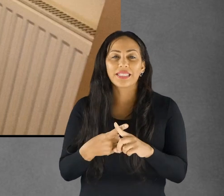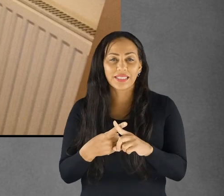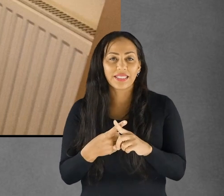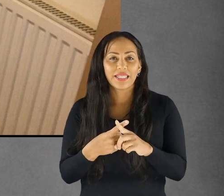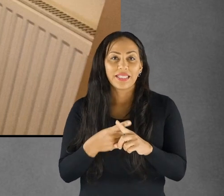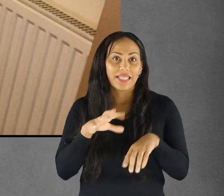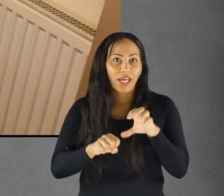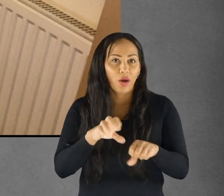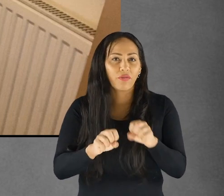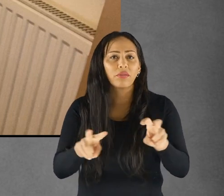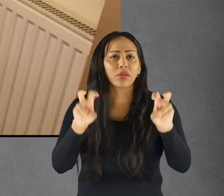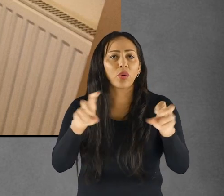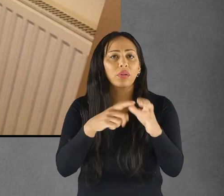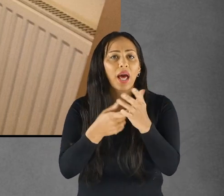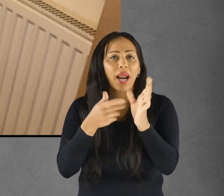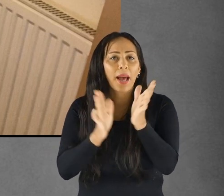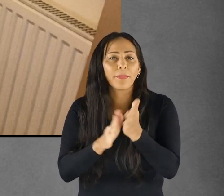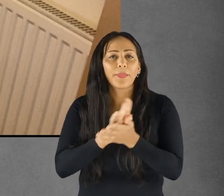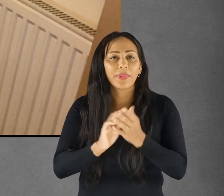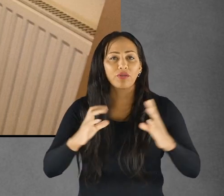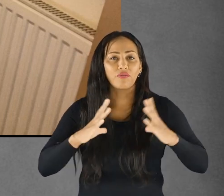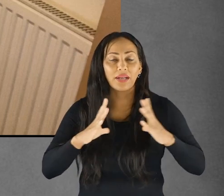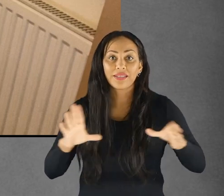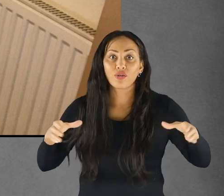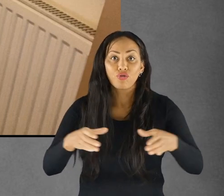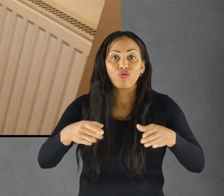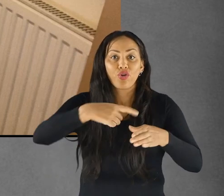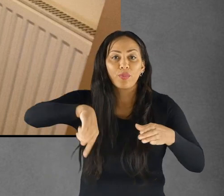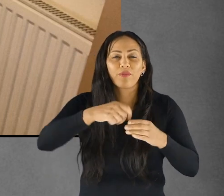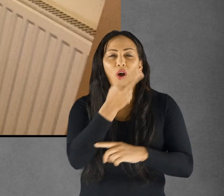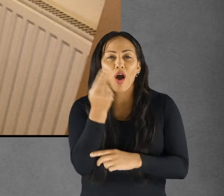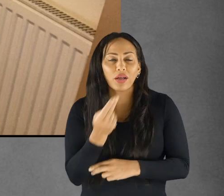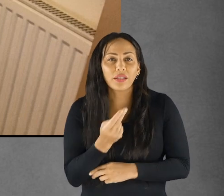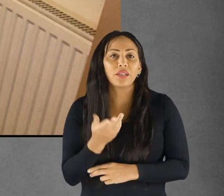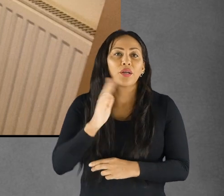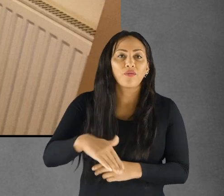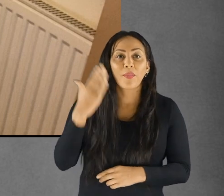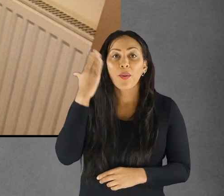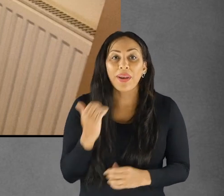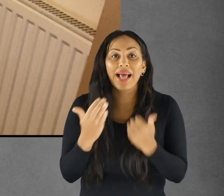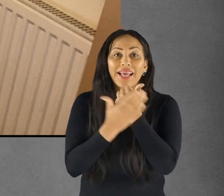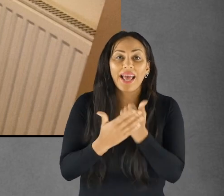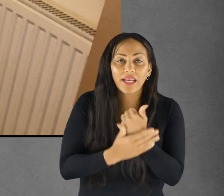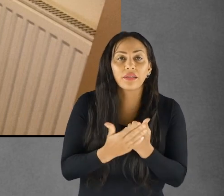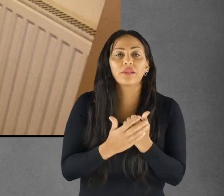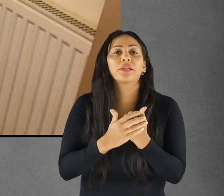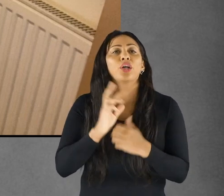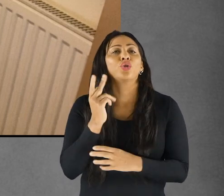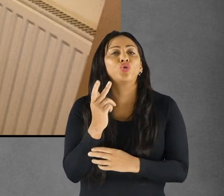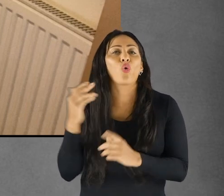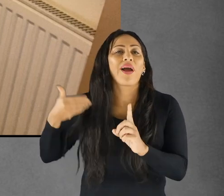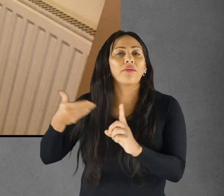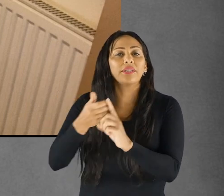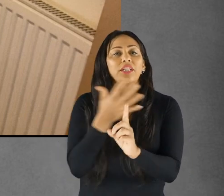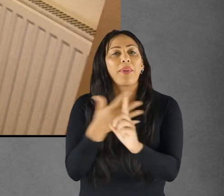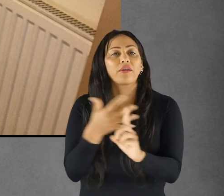rest. Onyx is a collective of artists from Black, Asian, and dual heritage backgrounds who